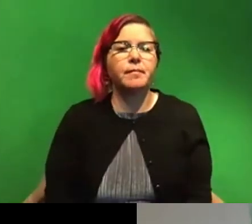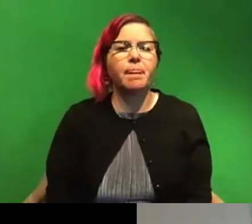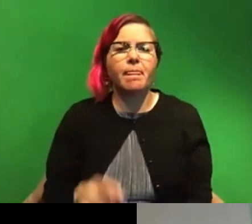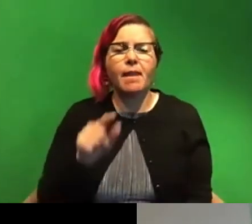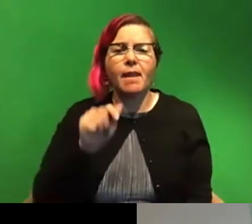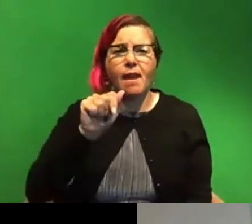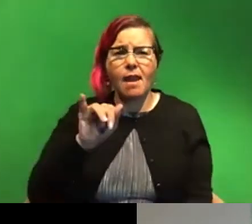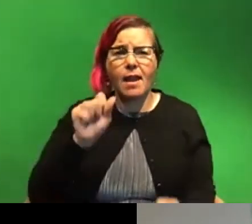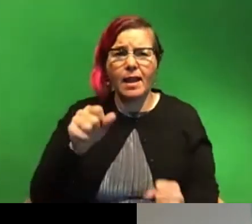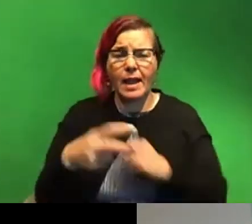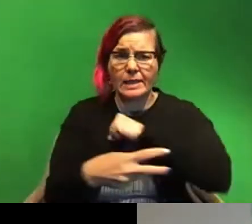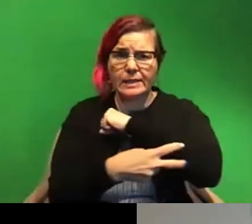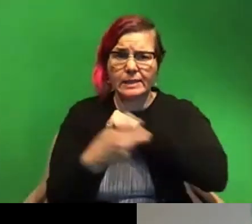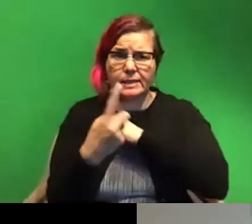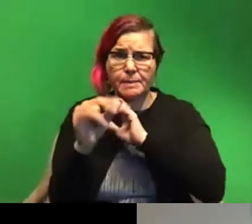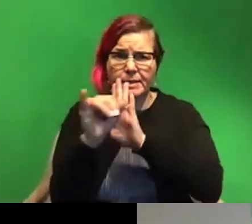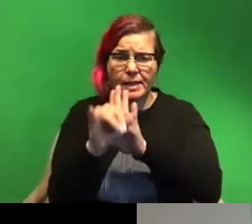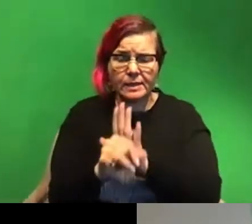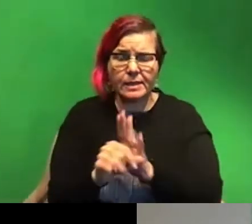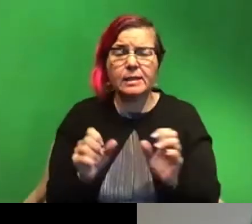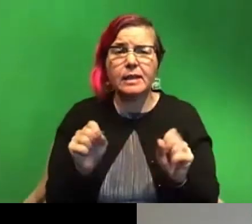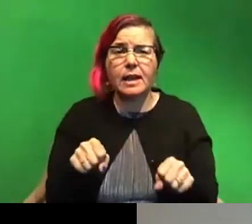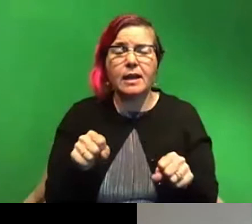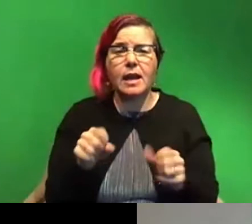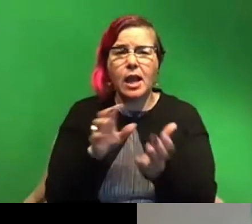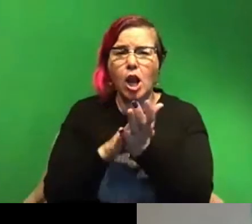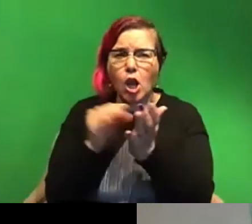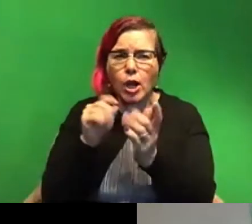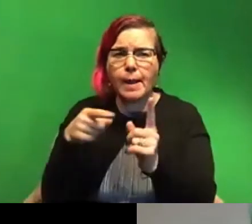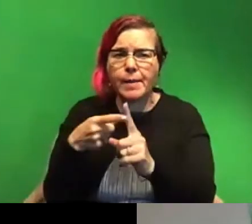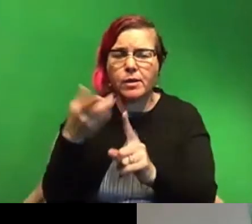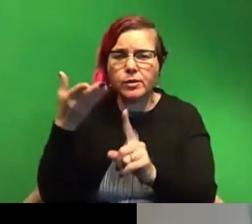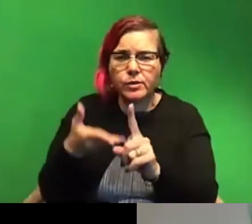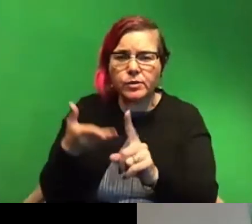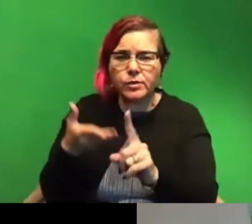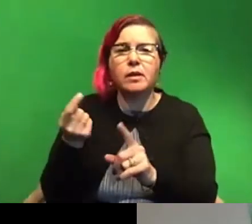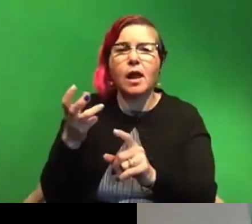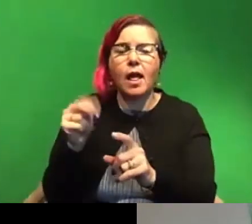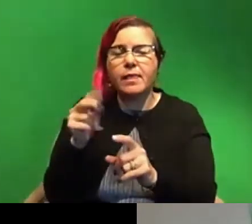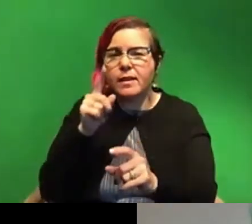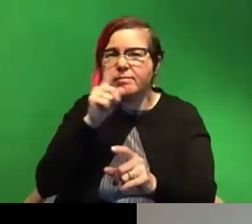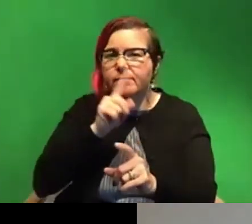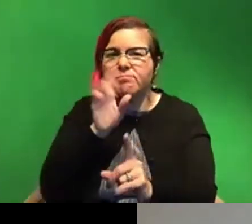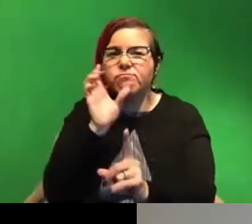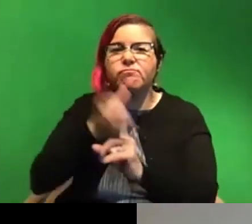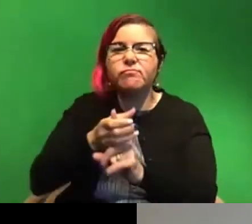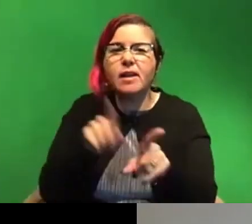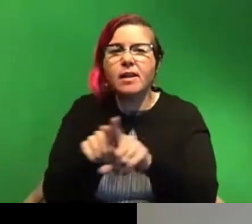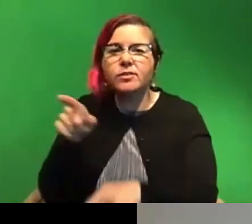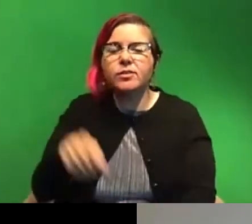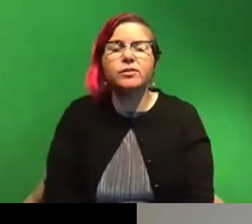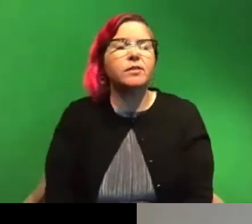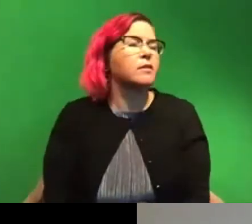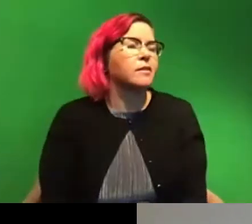intelligence steal someone's identity? Can it like learn about you and then impersonate you? That's No, Grant and Grayson.